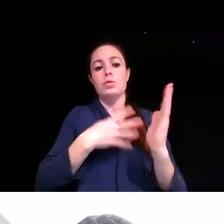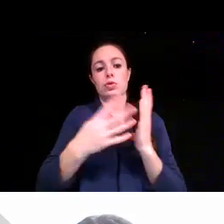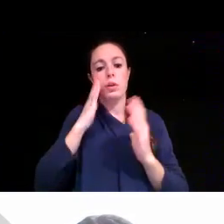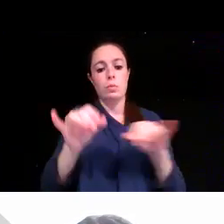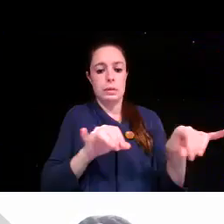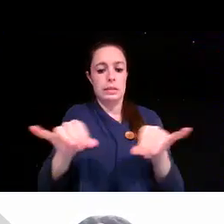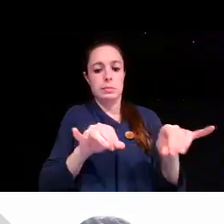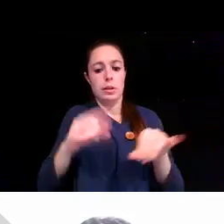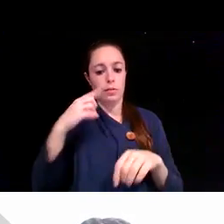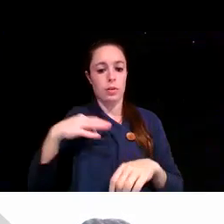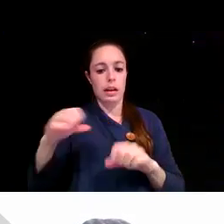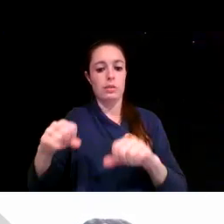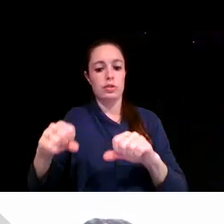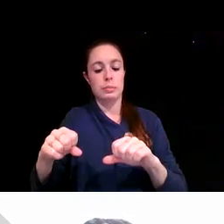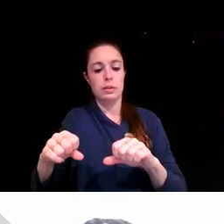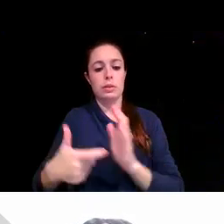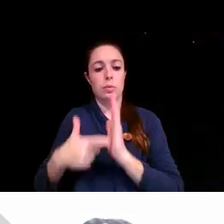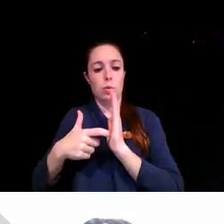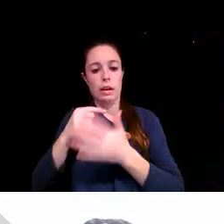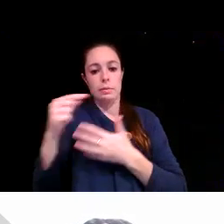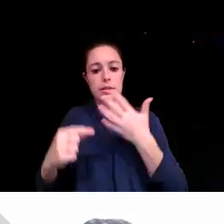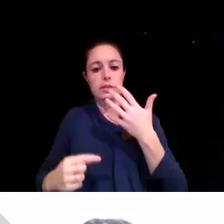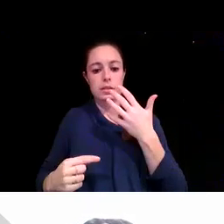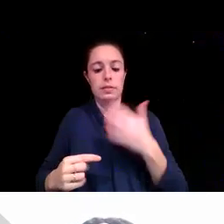eligibility. From 138%